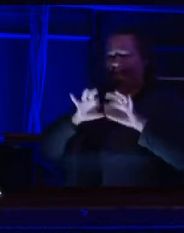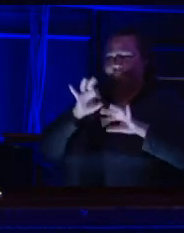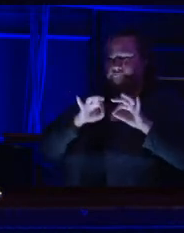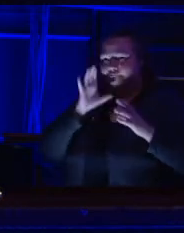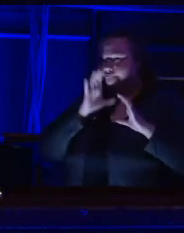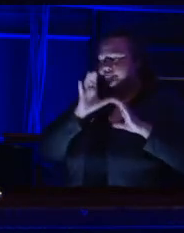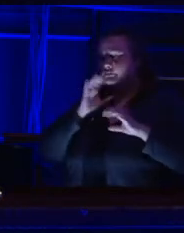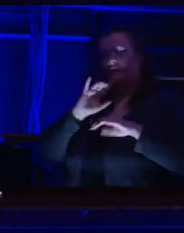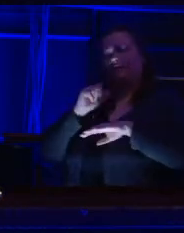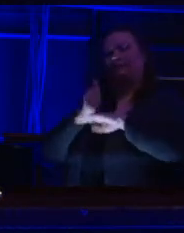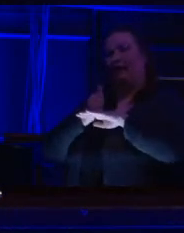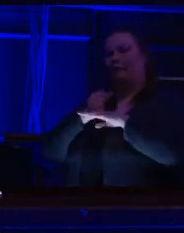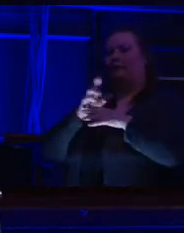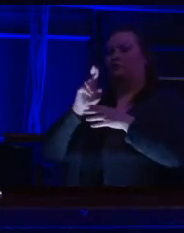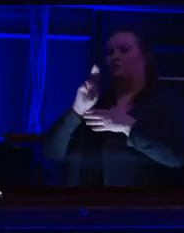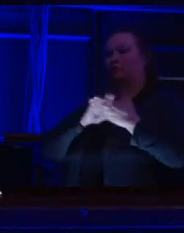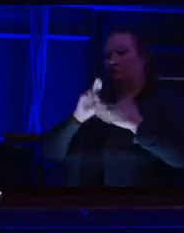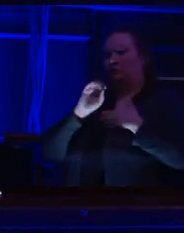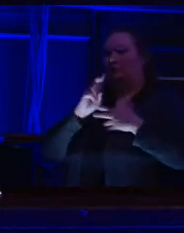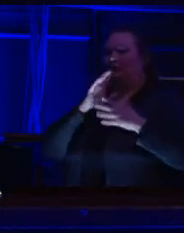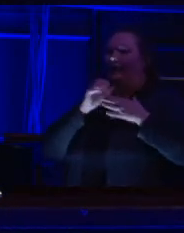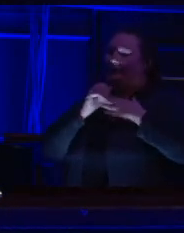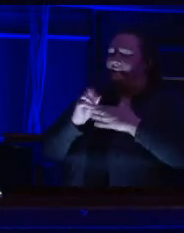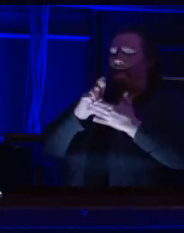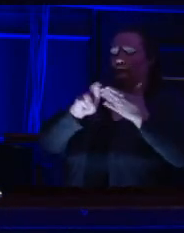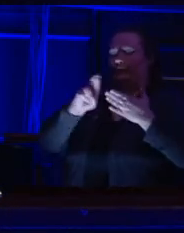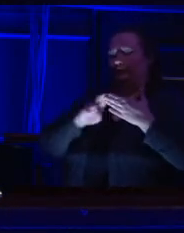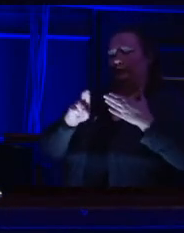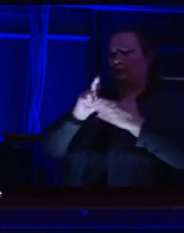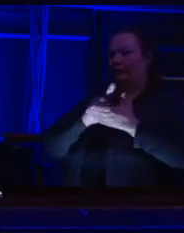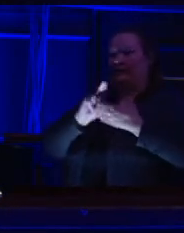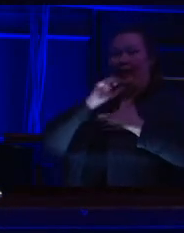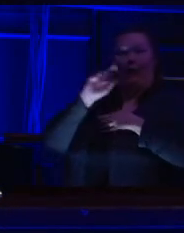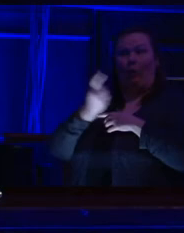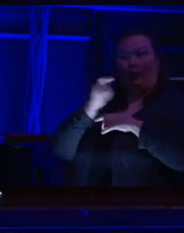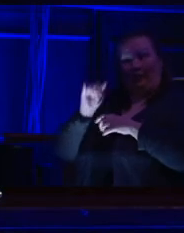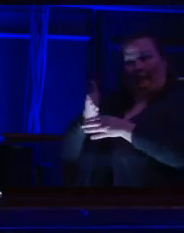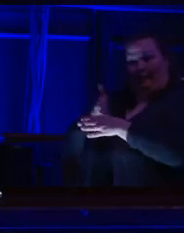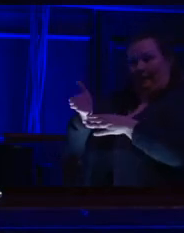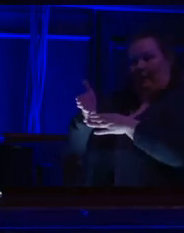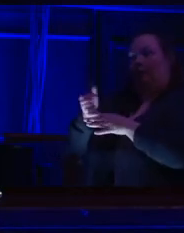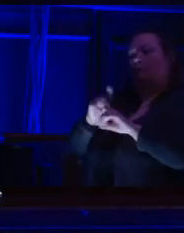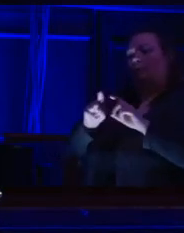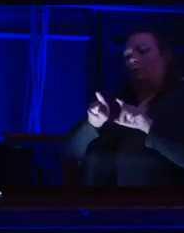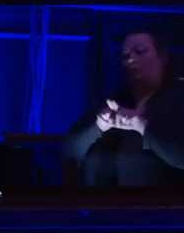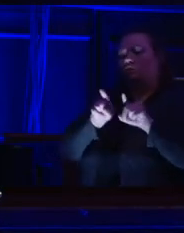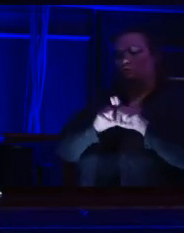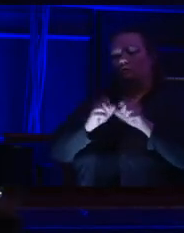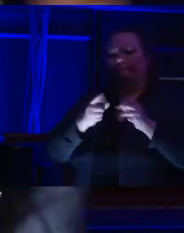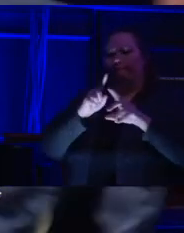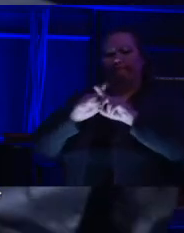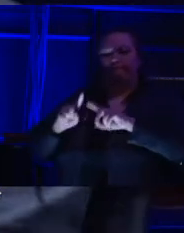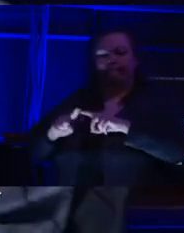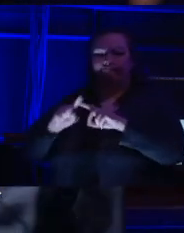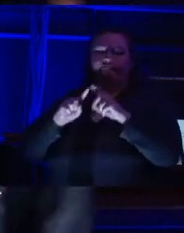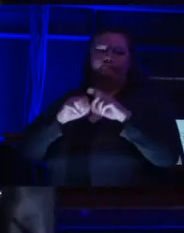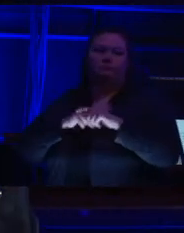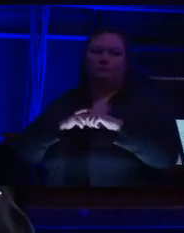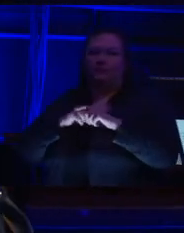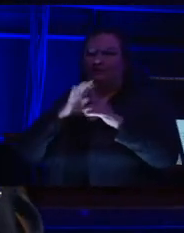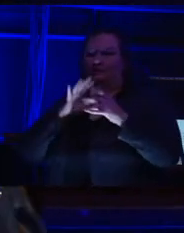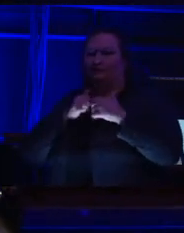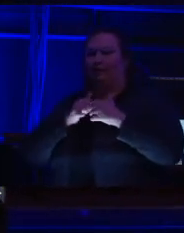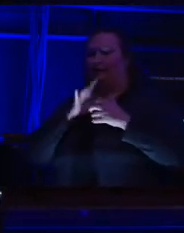as a leading research university, not just in that field, but it attracted serious scholars in